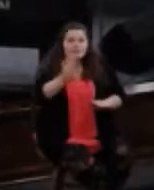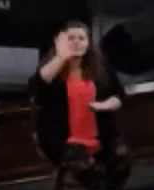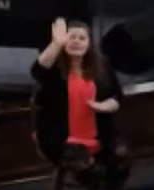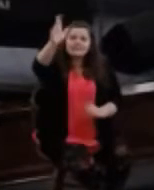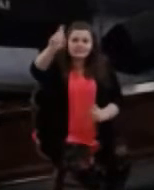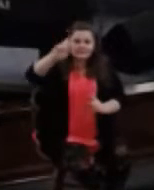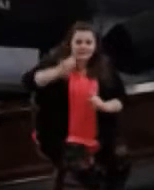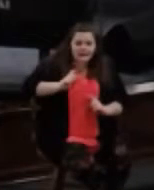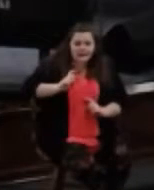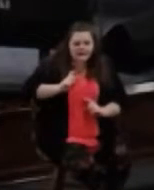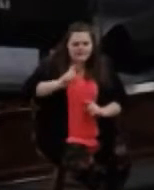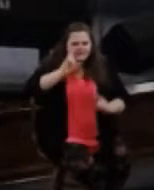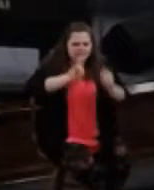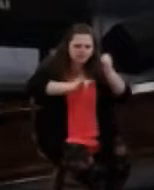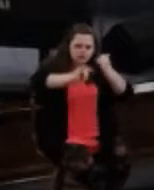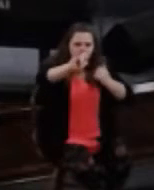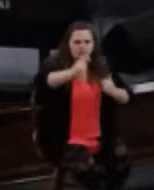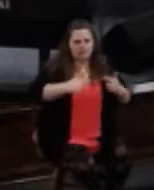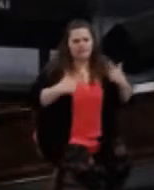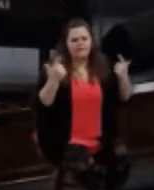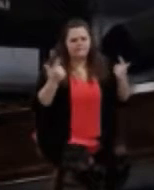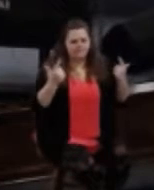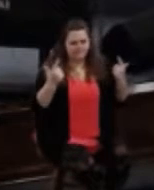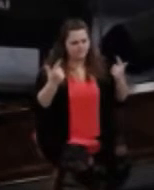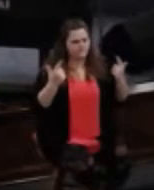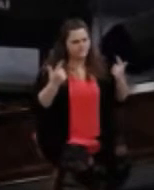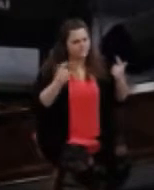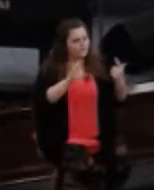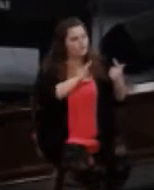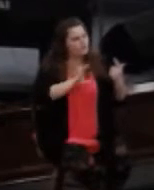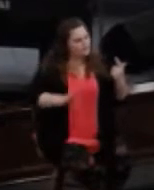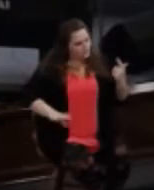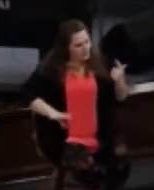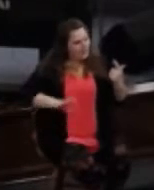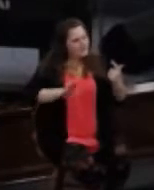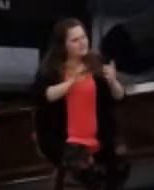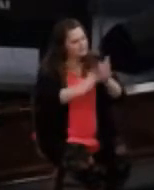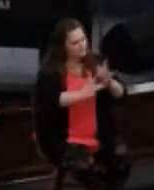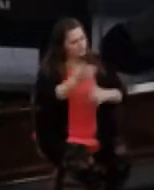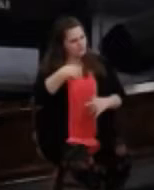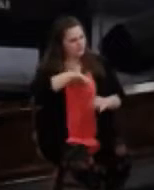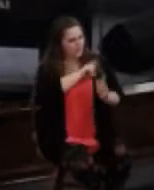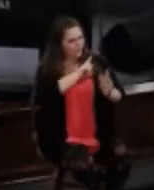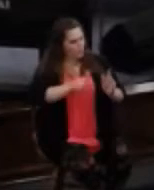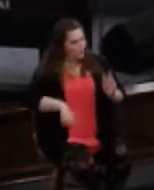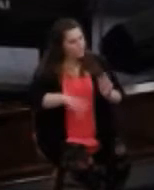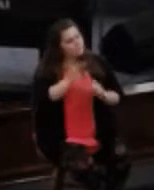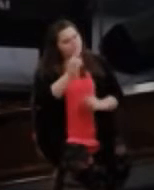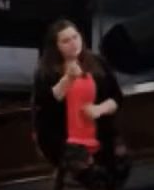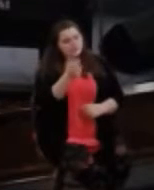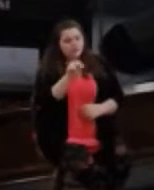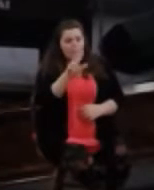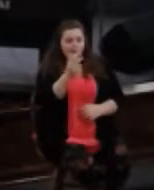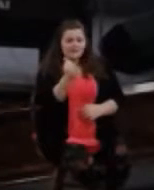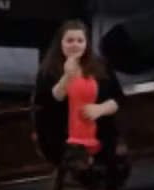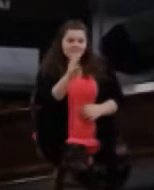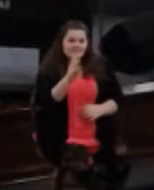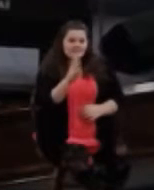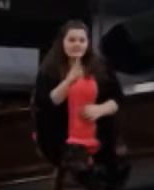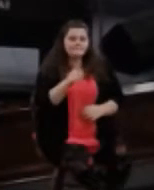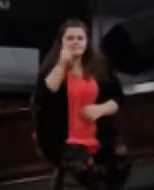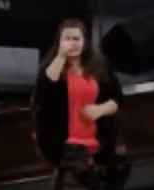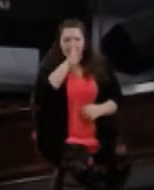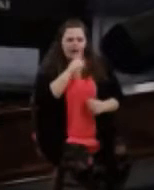God is eternal life in Christ Jesus our Lord. And John 3:16 says, "For God so loved the